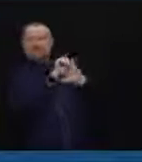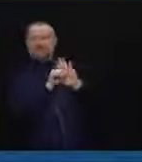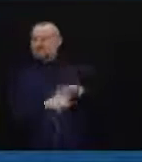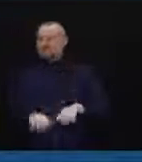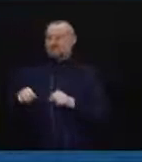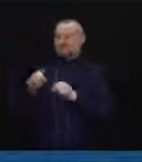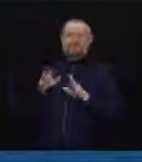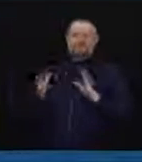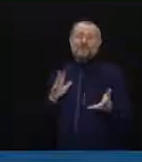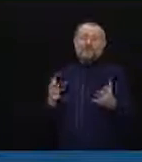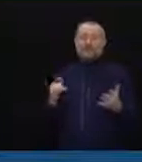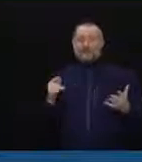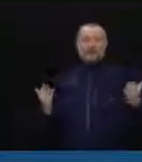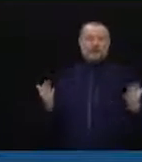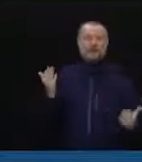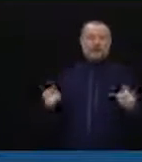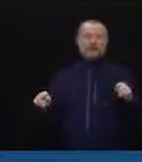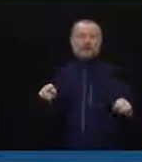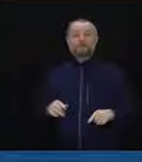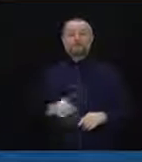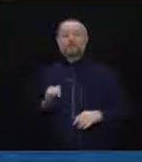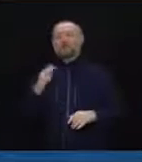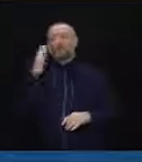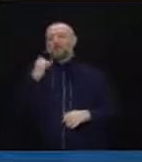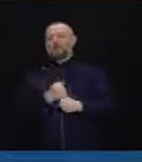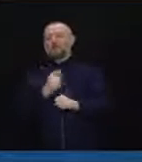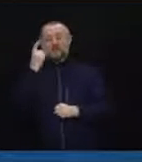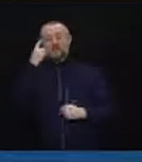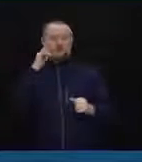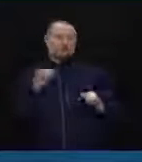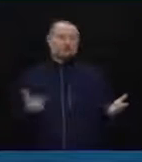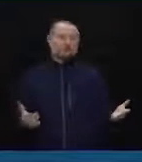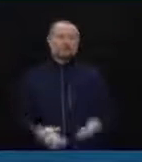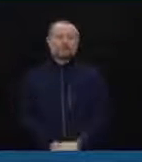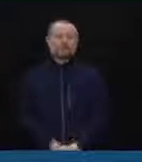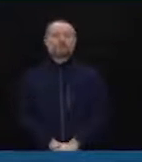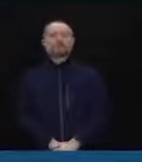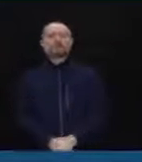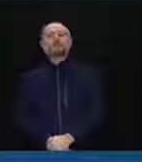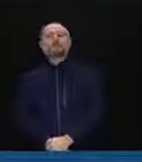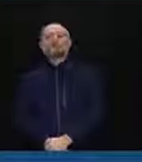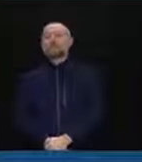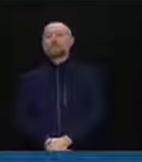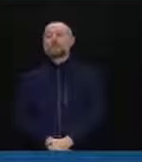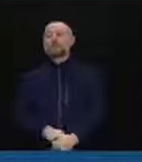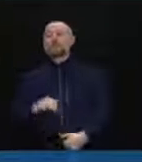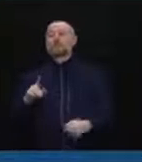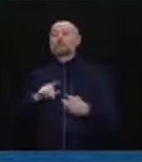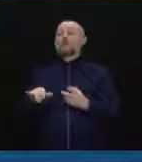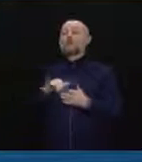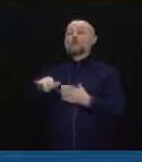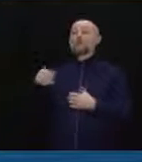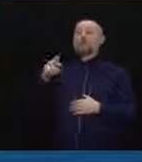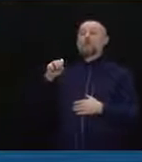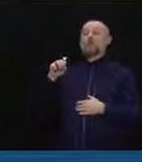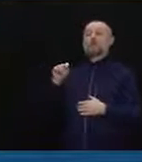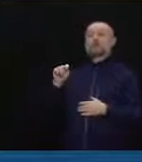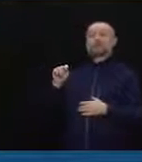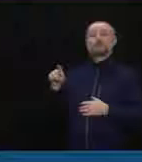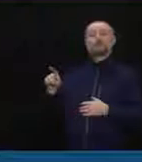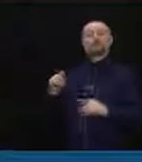Thank you very much, Governor. Your next question this afternoon comes from Bernadette Hogan of the New York Post. Bernadette, your mic is open.